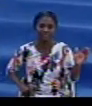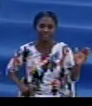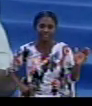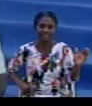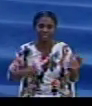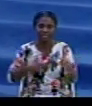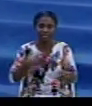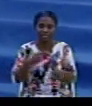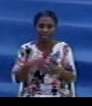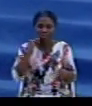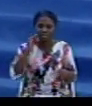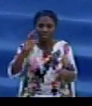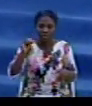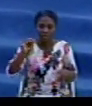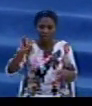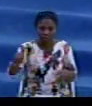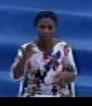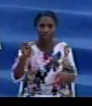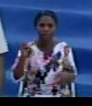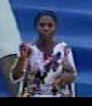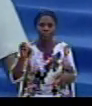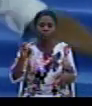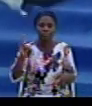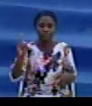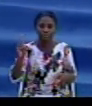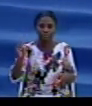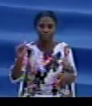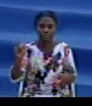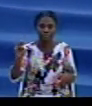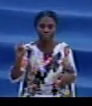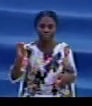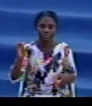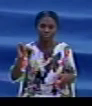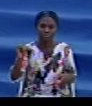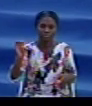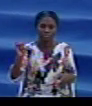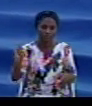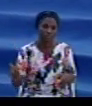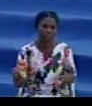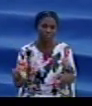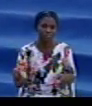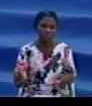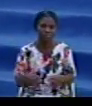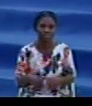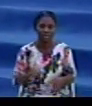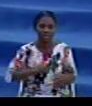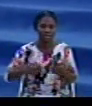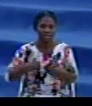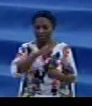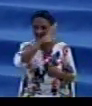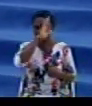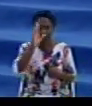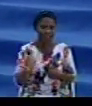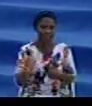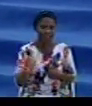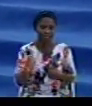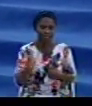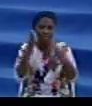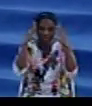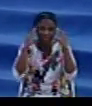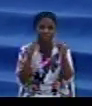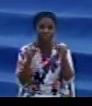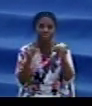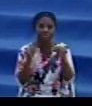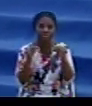is Ojo Daniel Oluwaseo. I have never experienced a raw miracle like this in my life. Before I